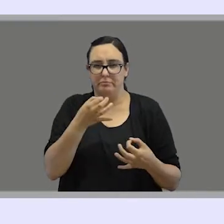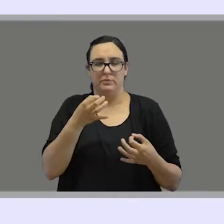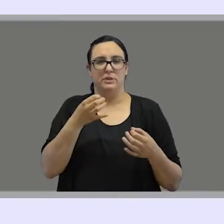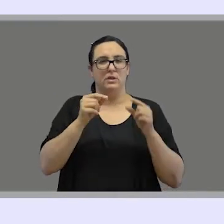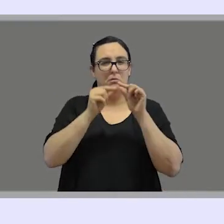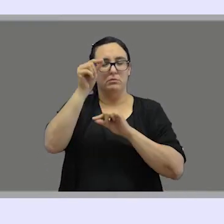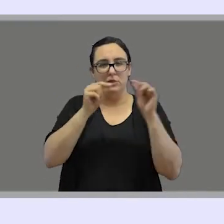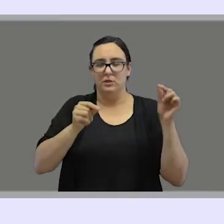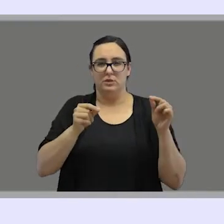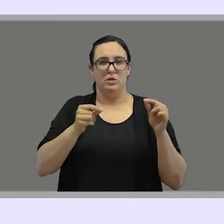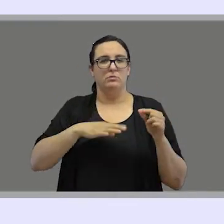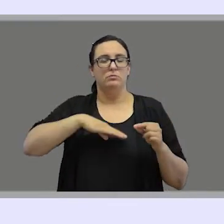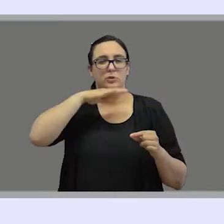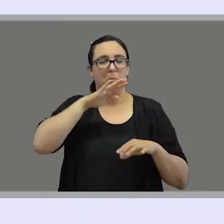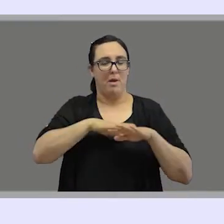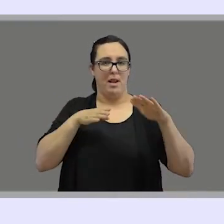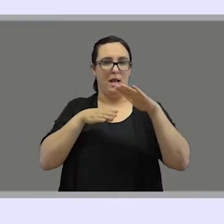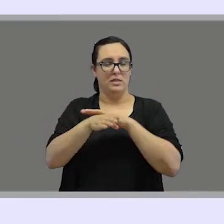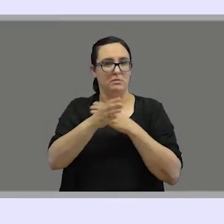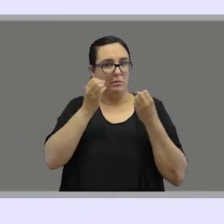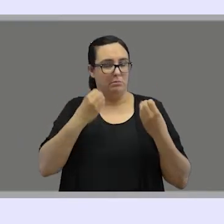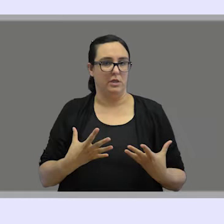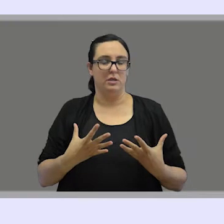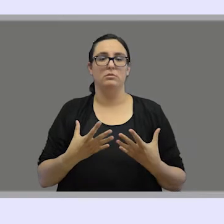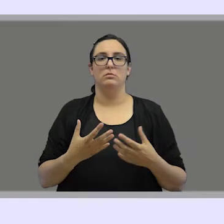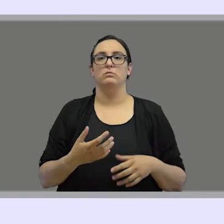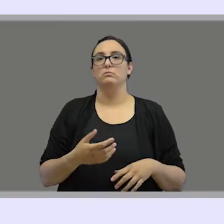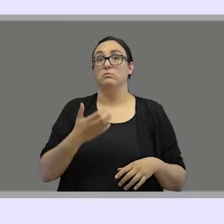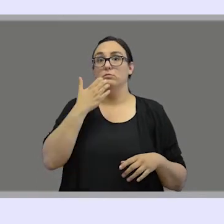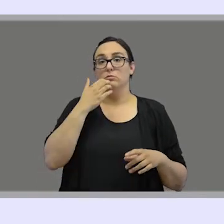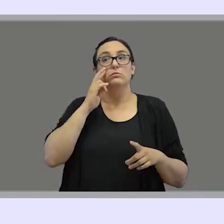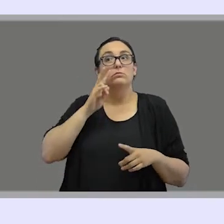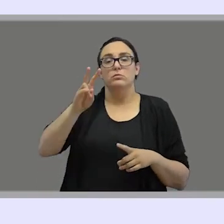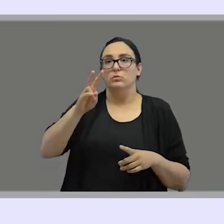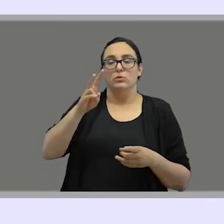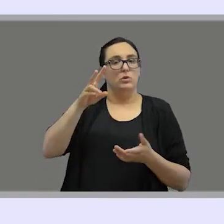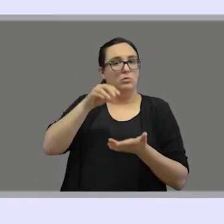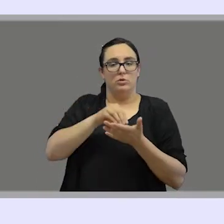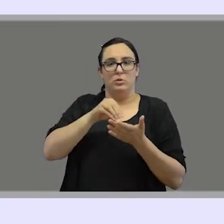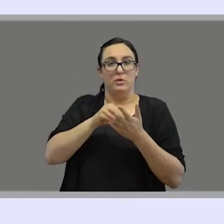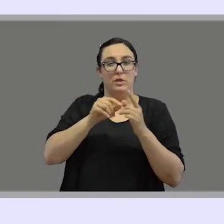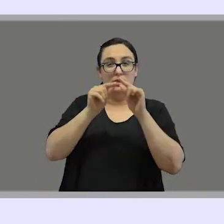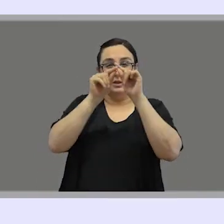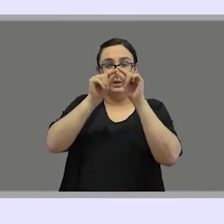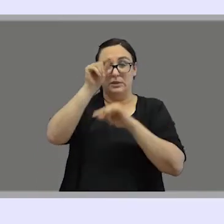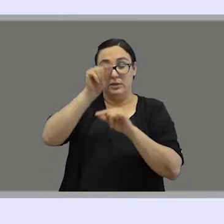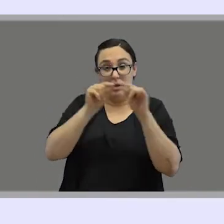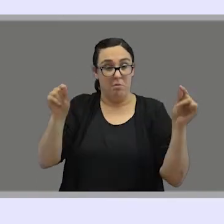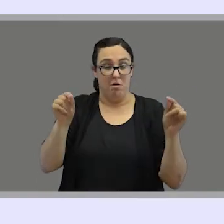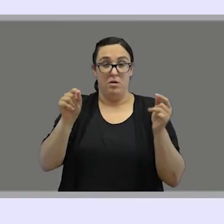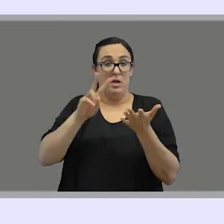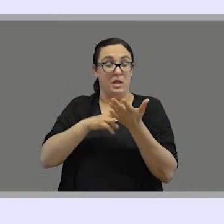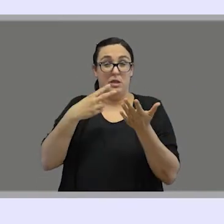is sufficient to grant accessibility. And as you can see, the size of the interpreter on